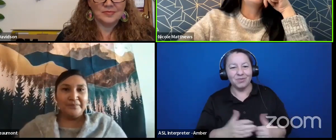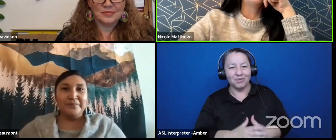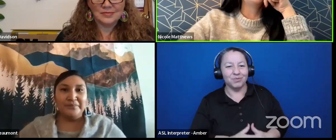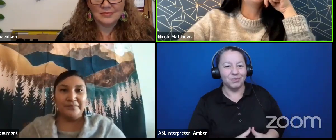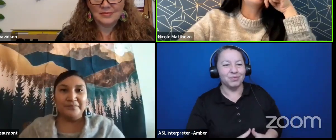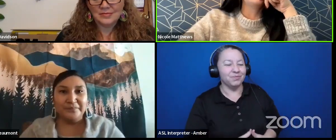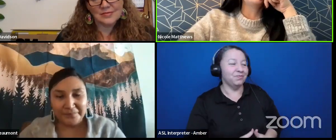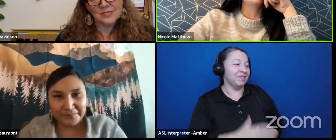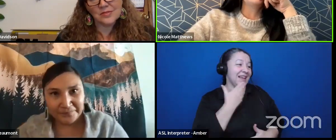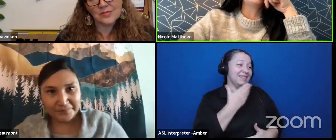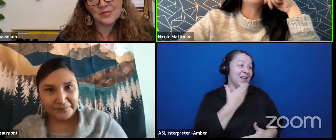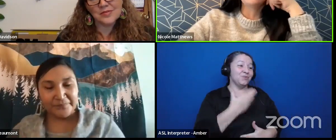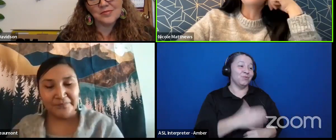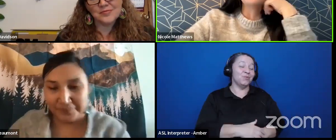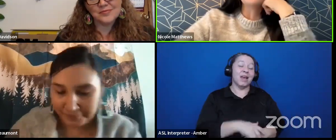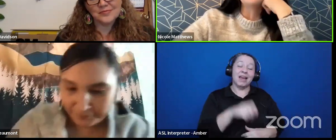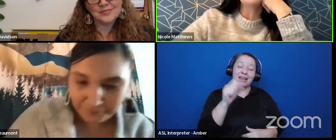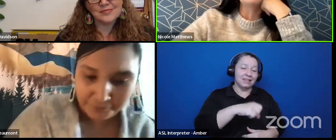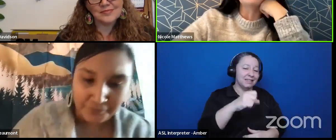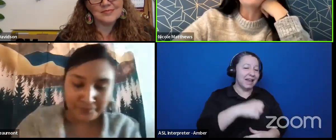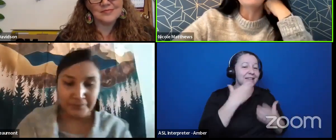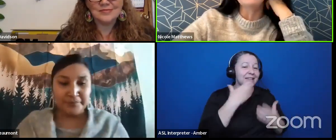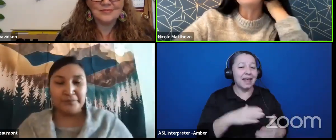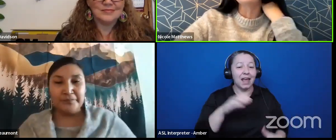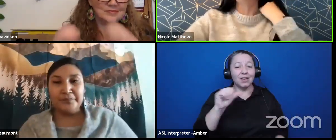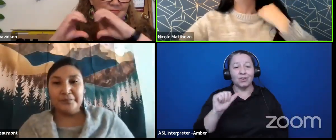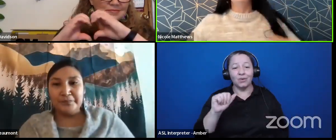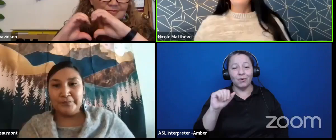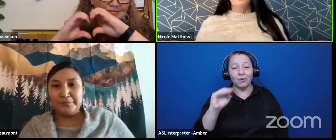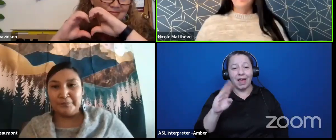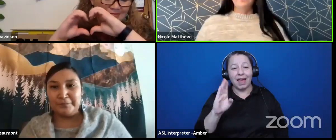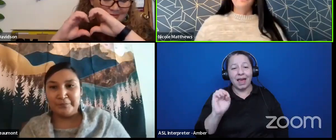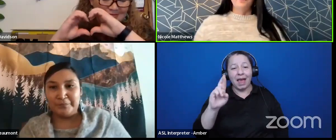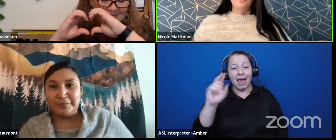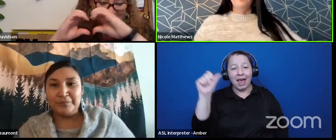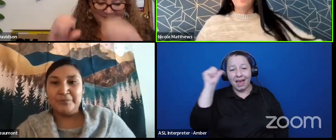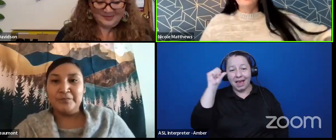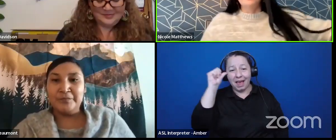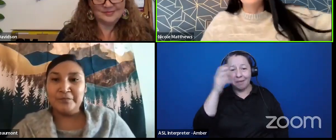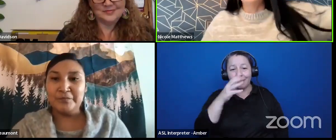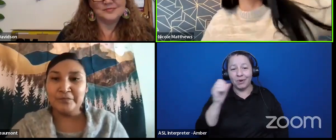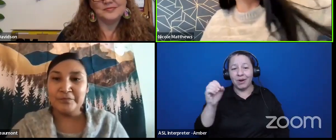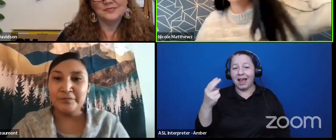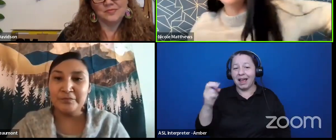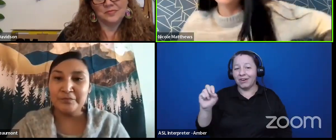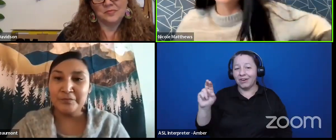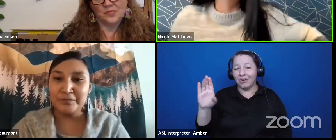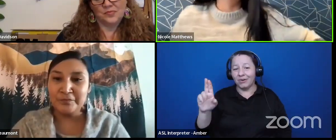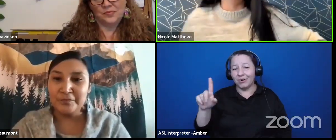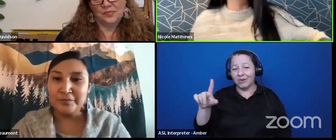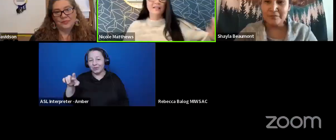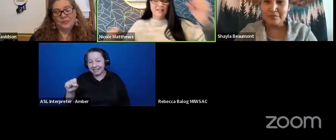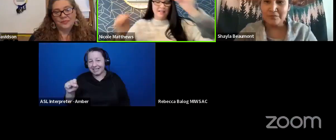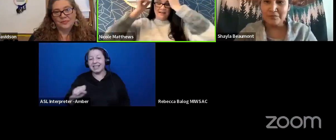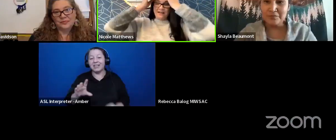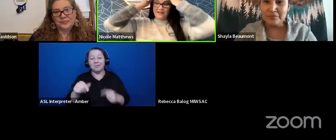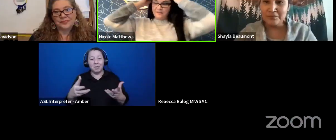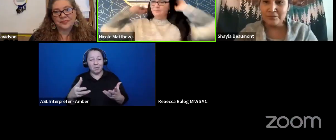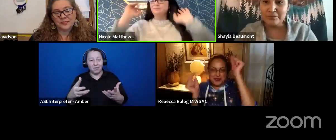Thank you. And yes, thank you, Amber and Hercules, for providing interpretation today.